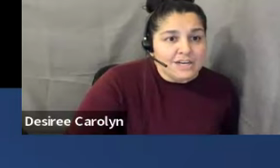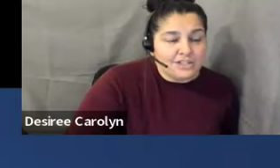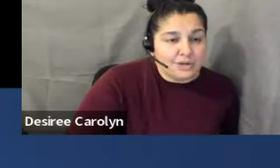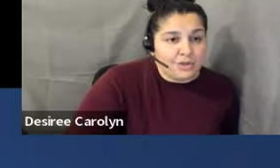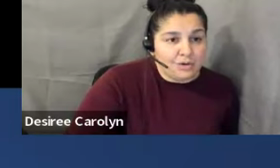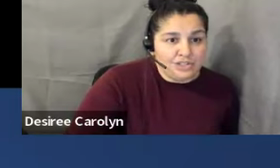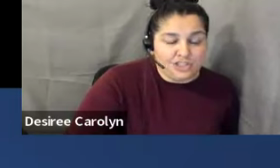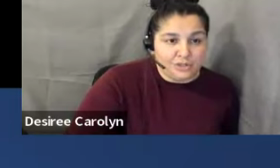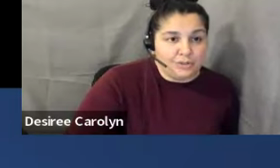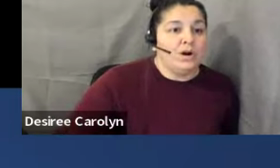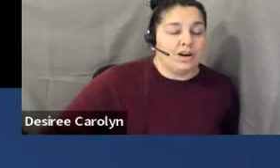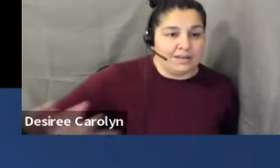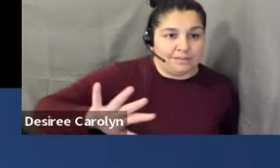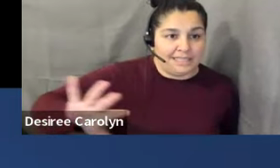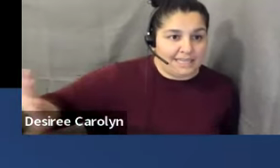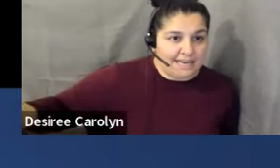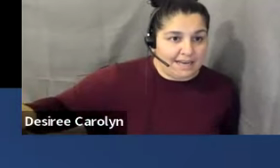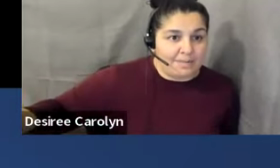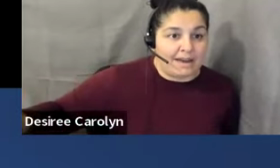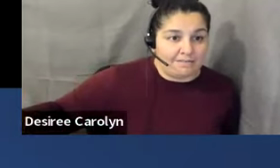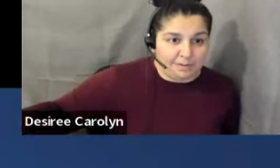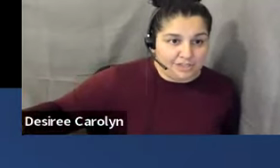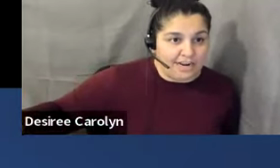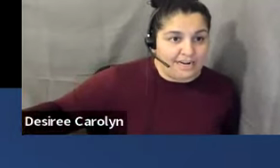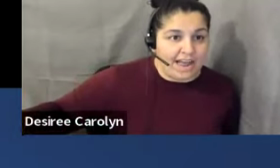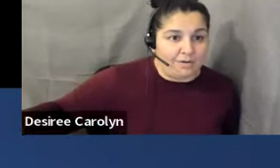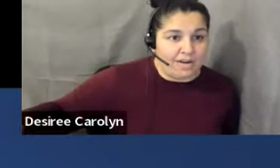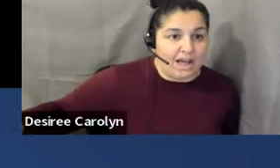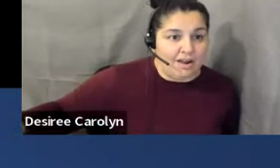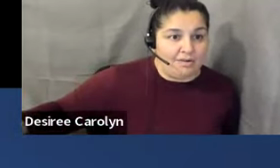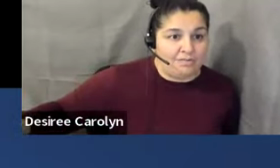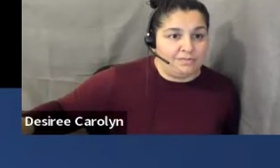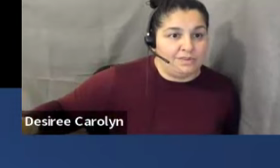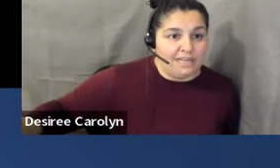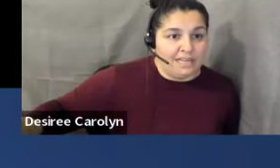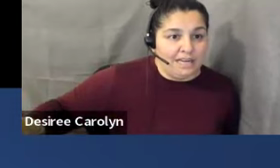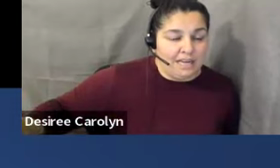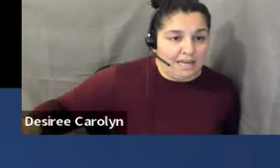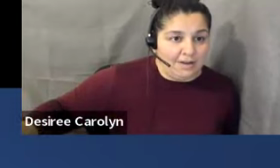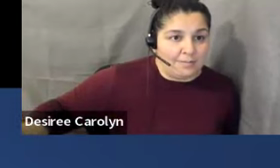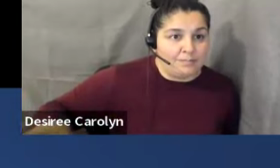Okay, so those two are completely out of the picture and are out of